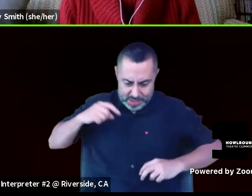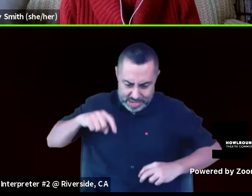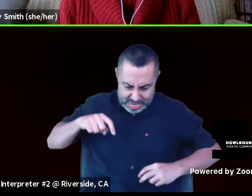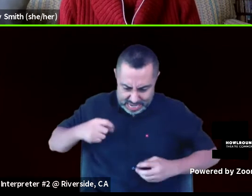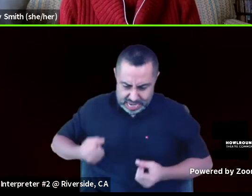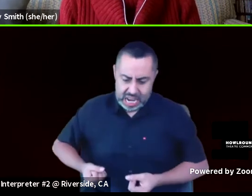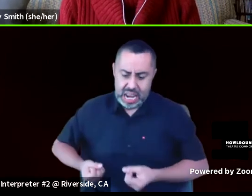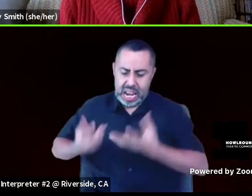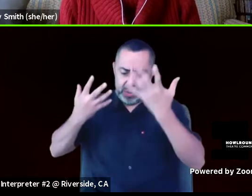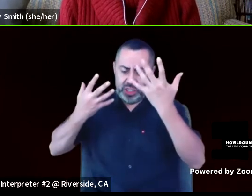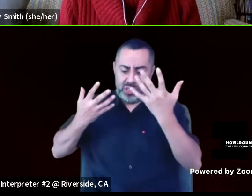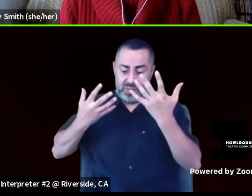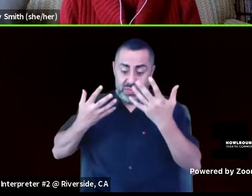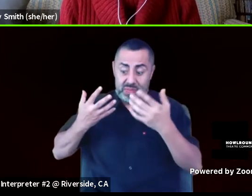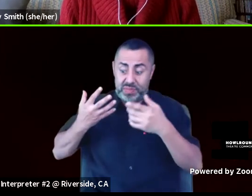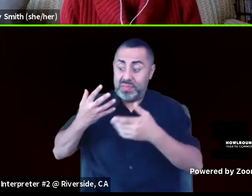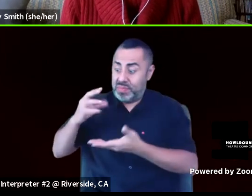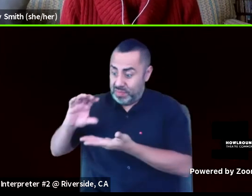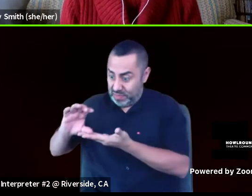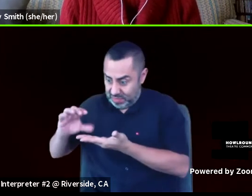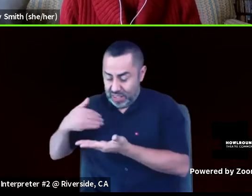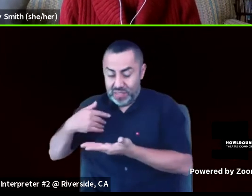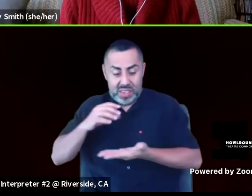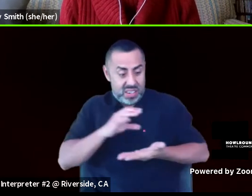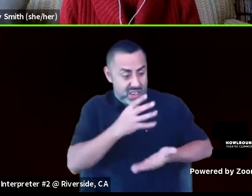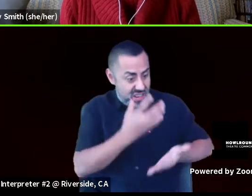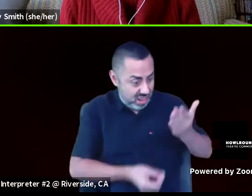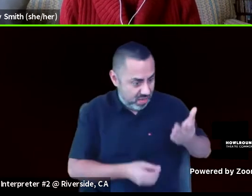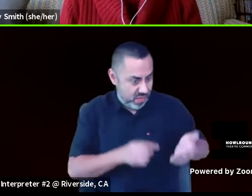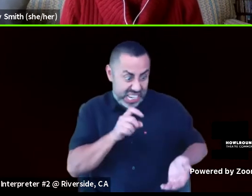support. And then if you need it, ask for it.